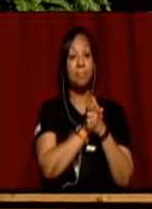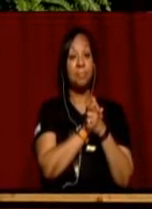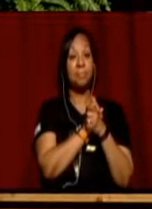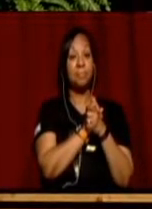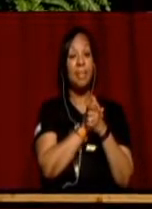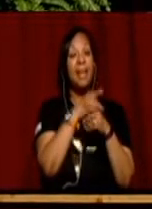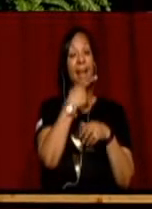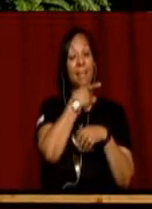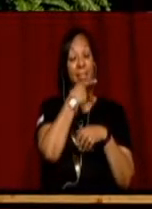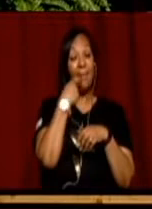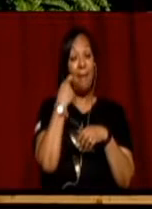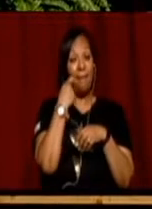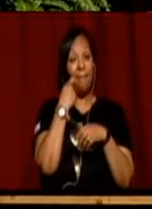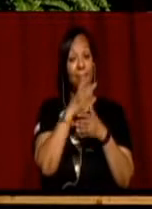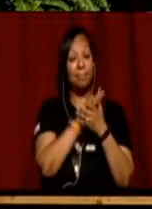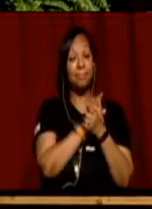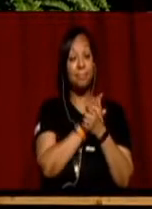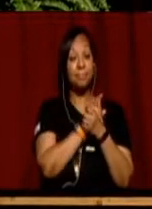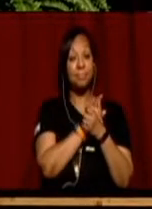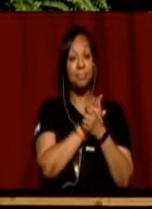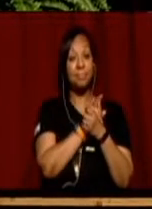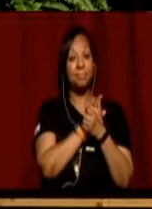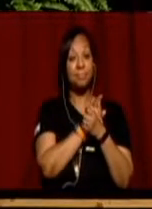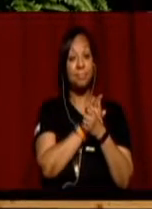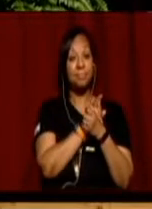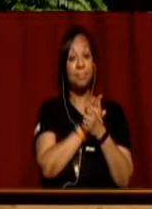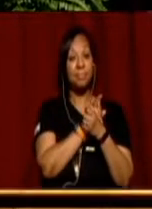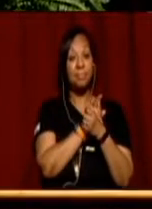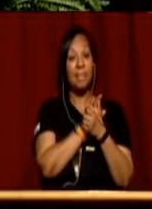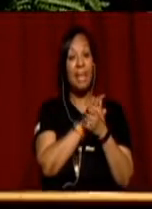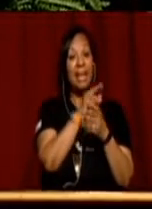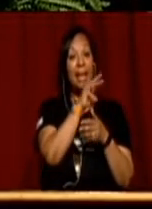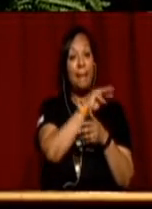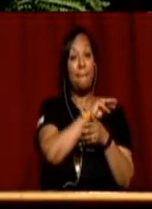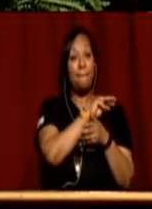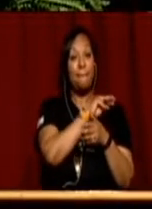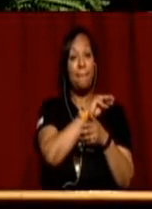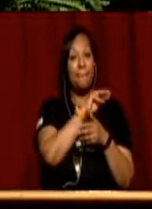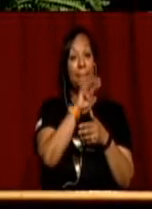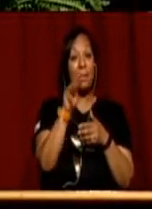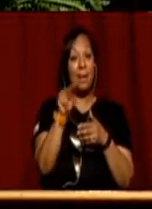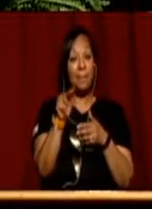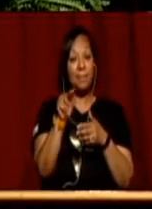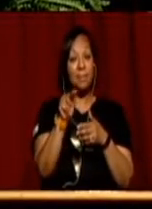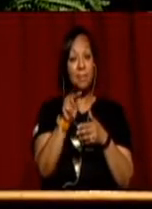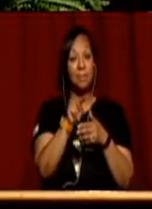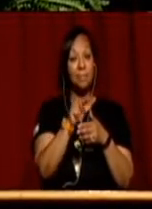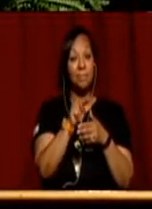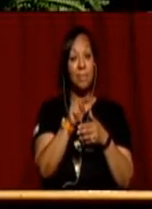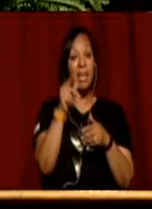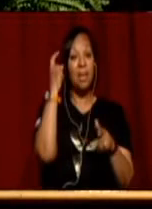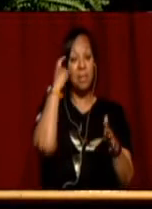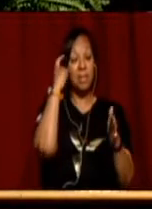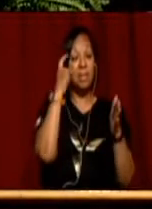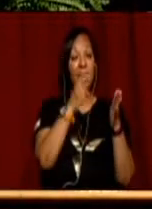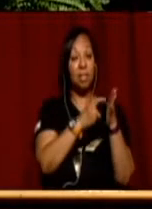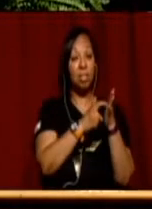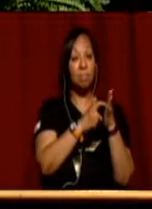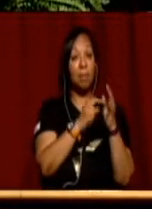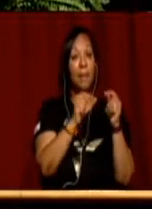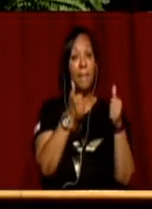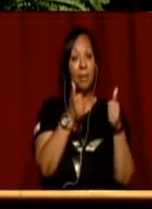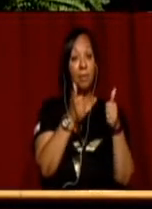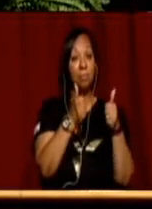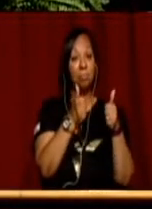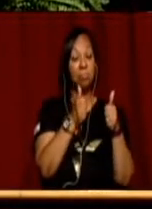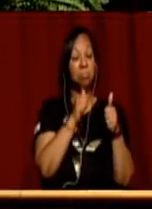lie about what happened. And in Minneapolis, what happened was that there was an acknowledgement immediately that this was